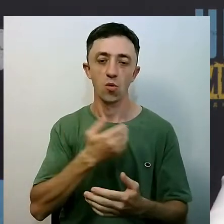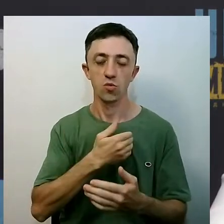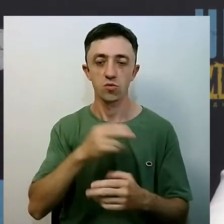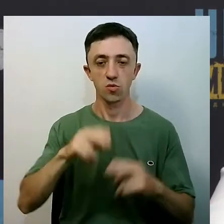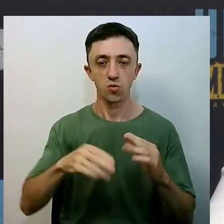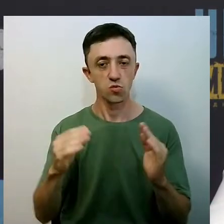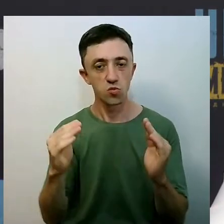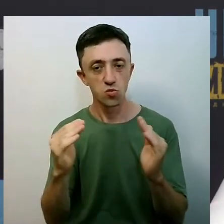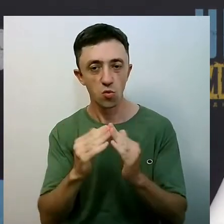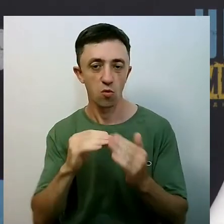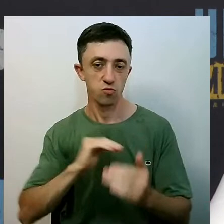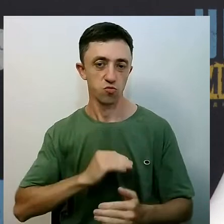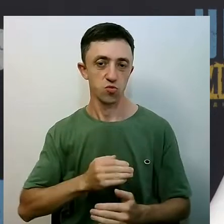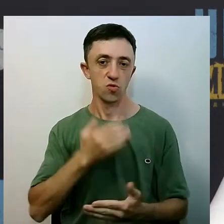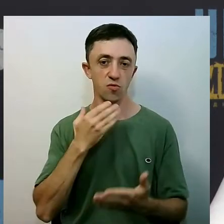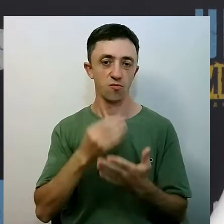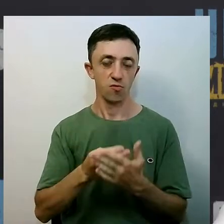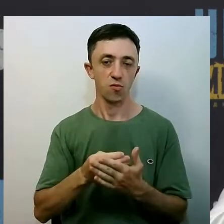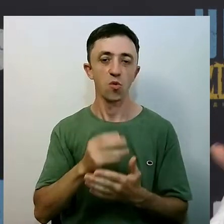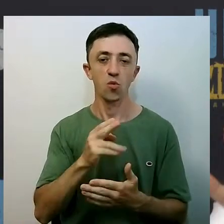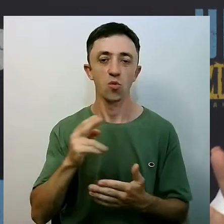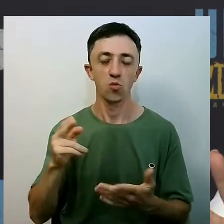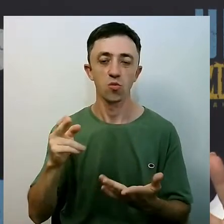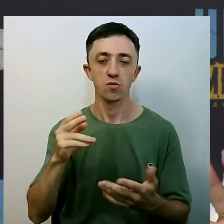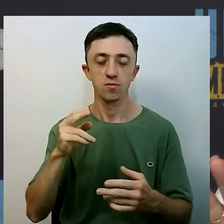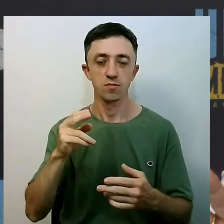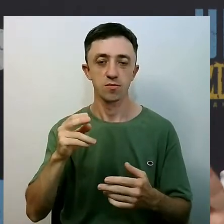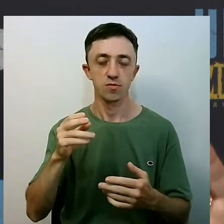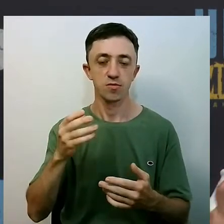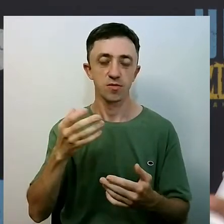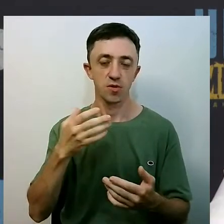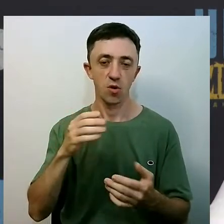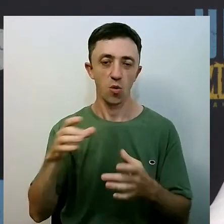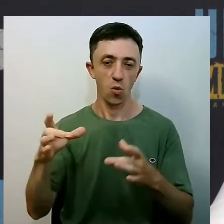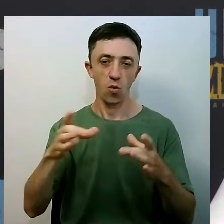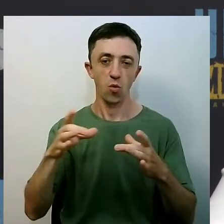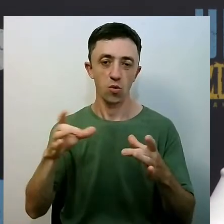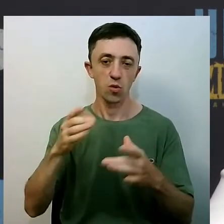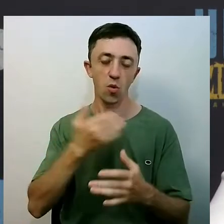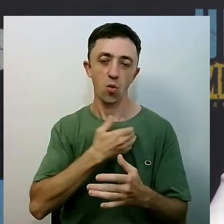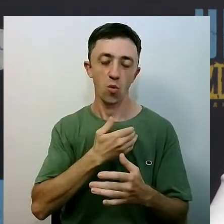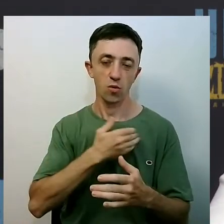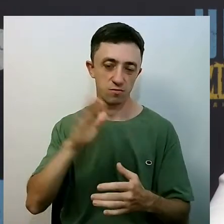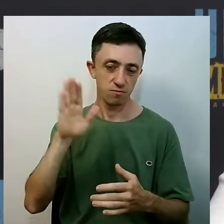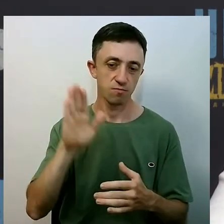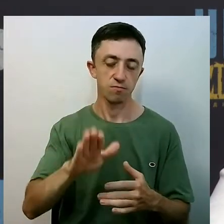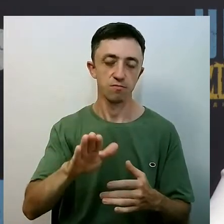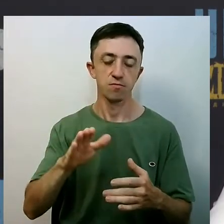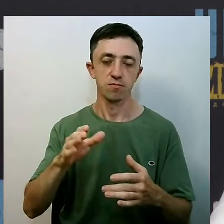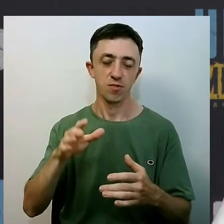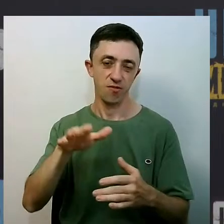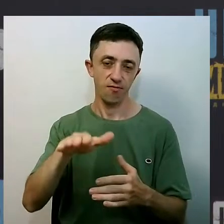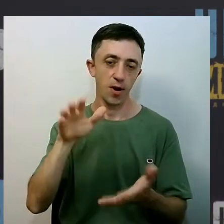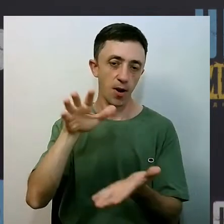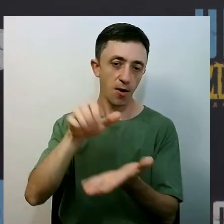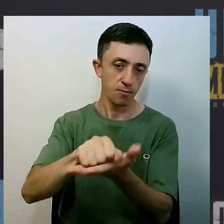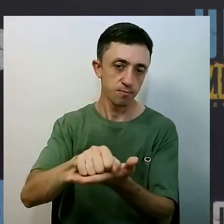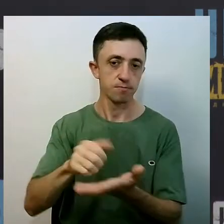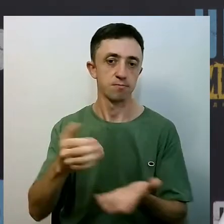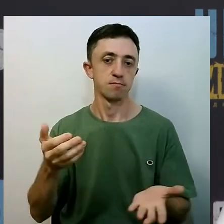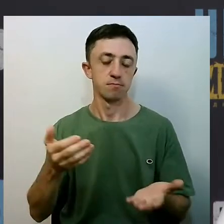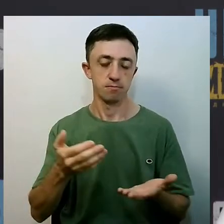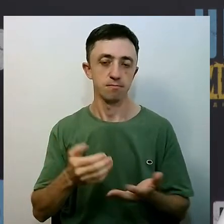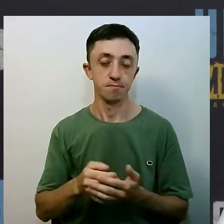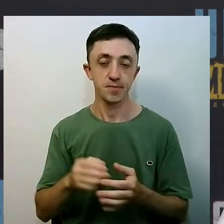of businesses, possible investments. Some people would like to build a house or lease